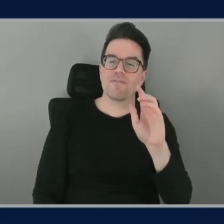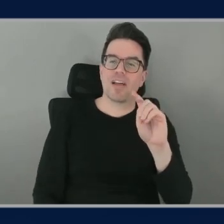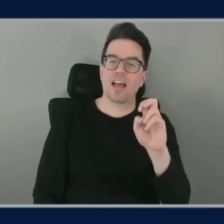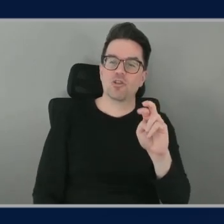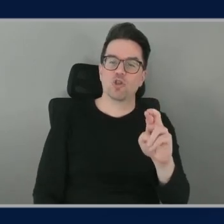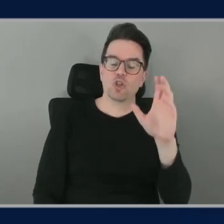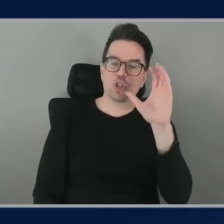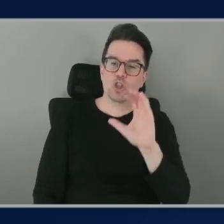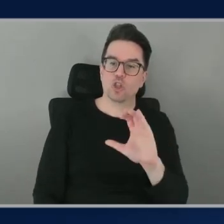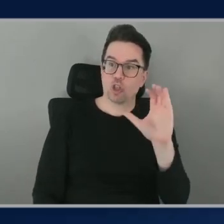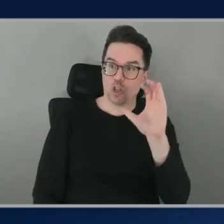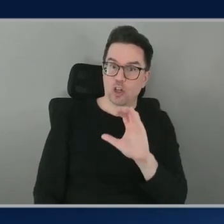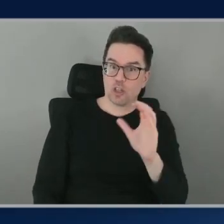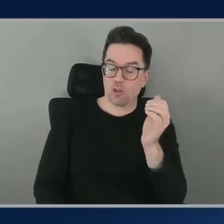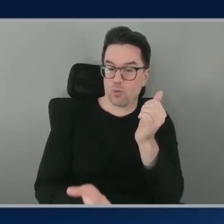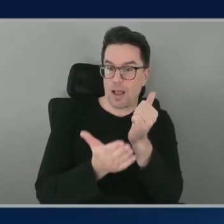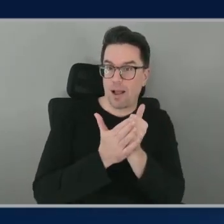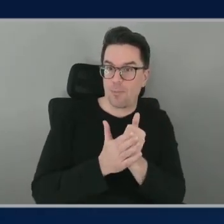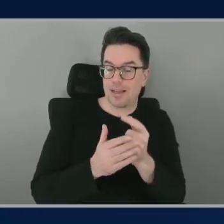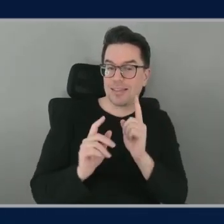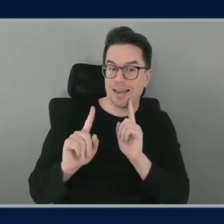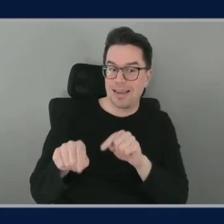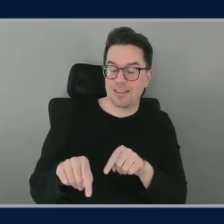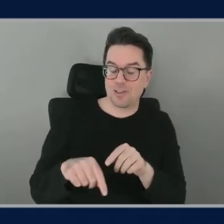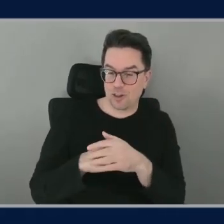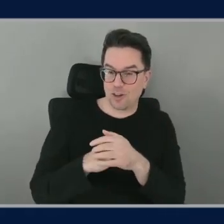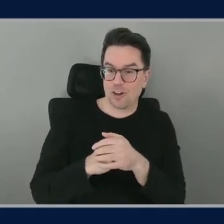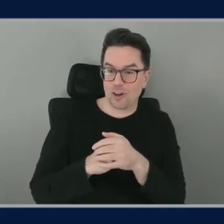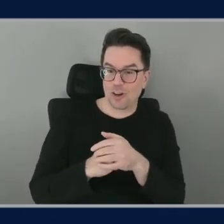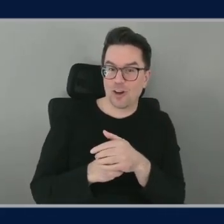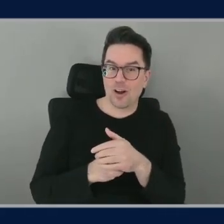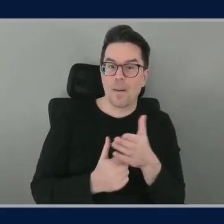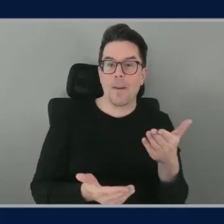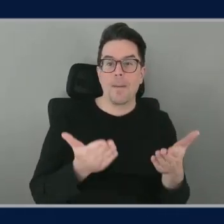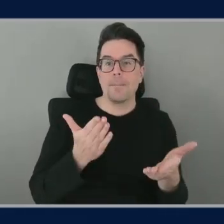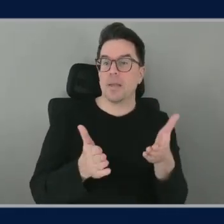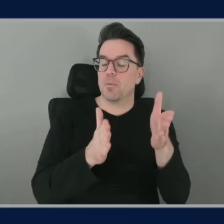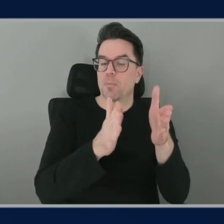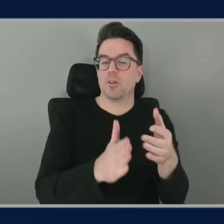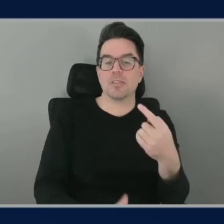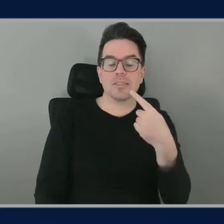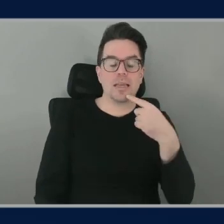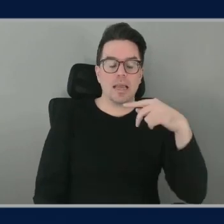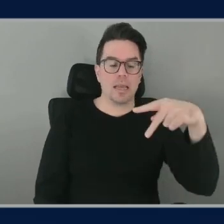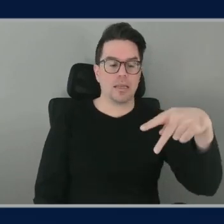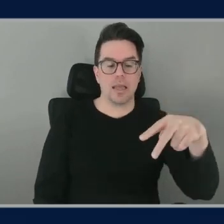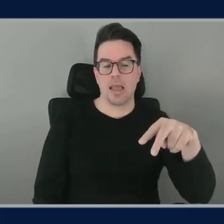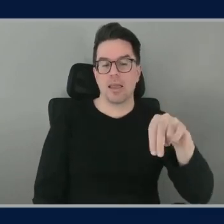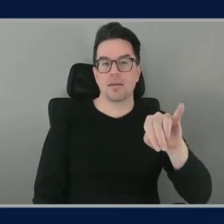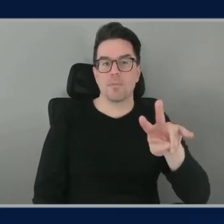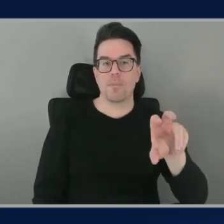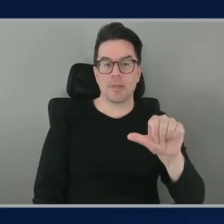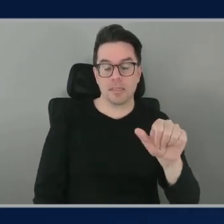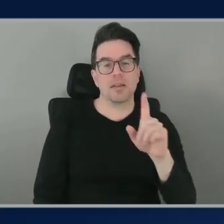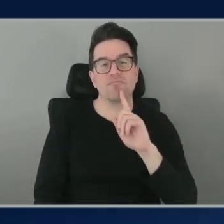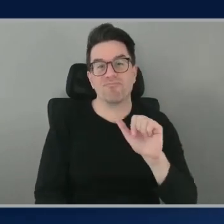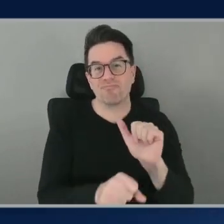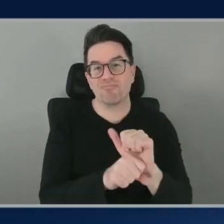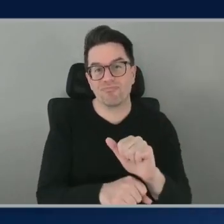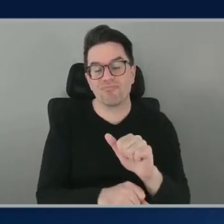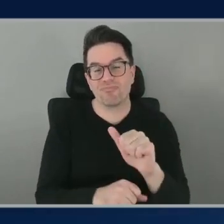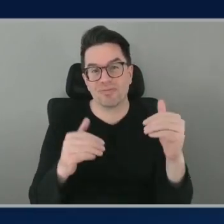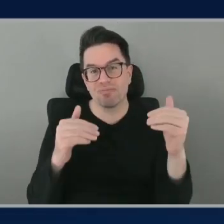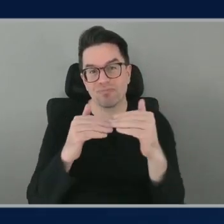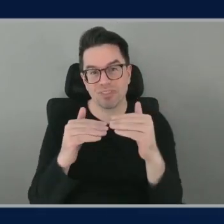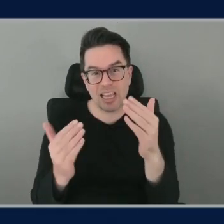from John. Traditionally someone might say pizza is a pie, but how could we dig a little bit deeper in there? Jeff is saying no.